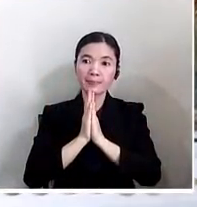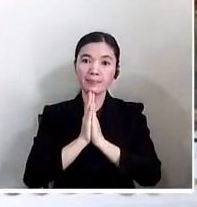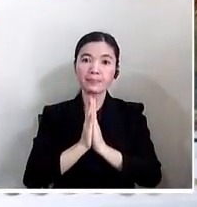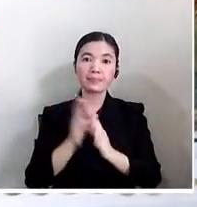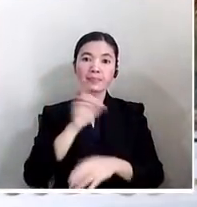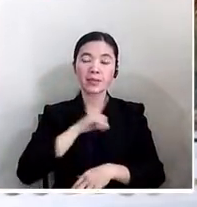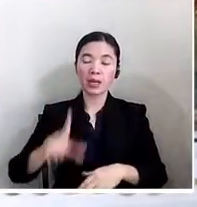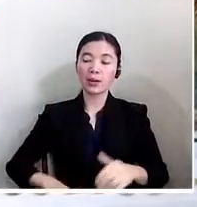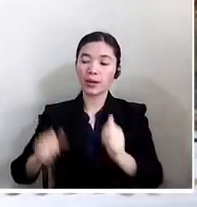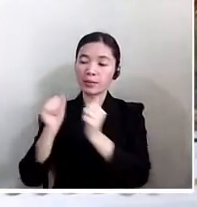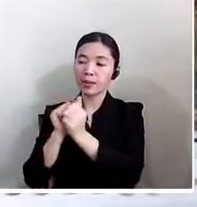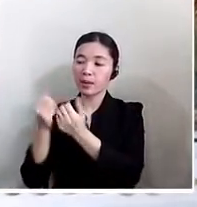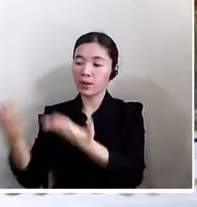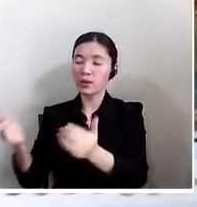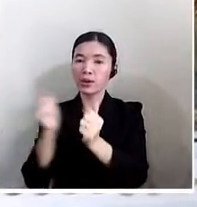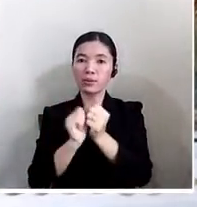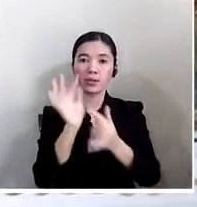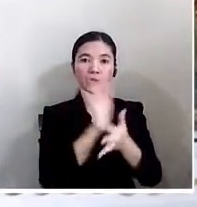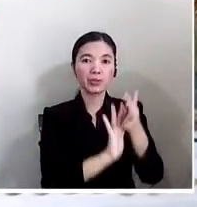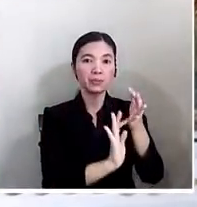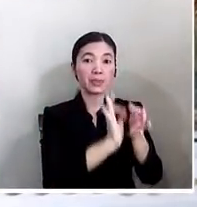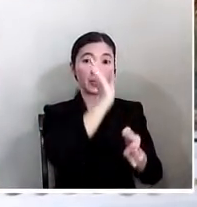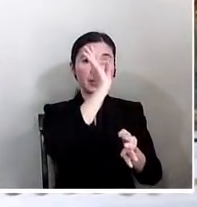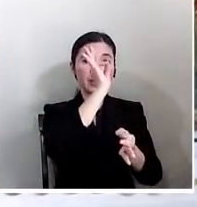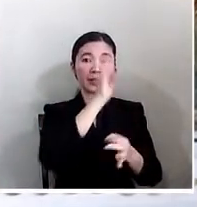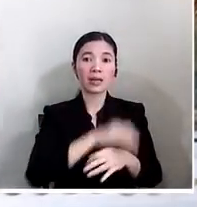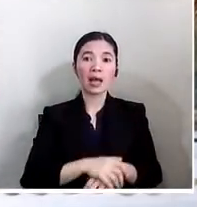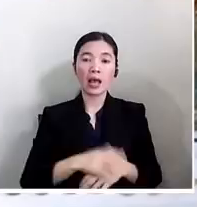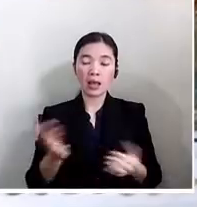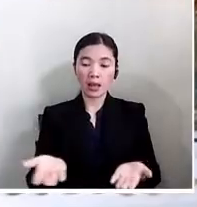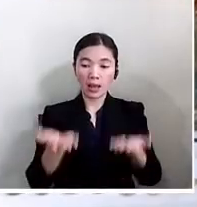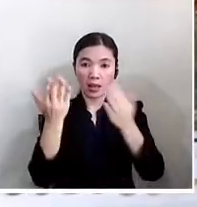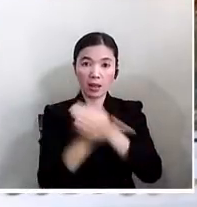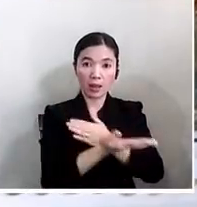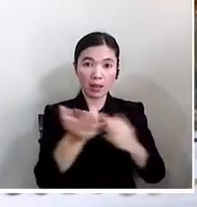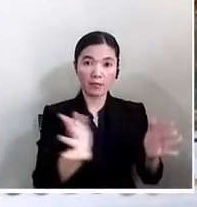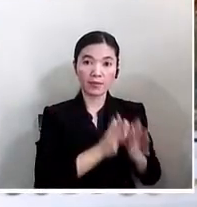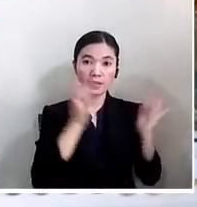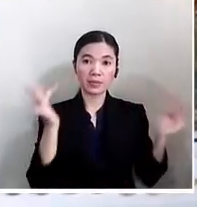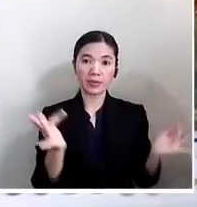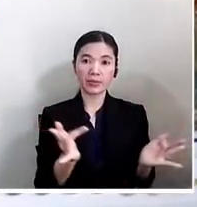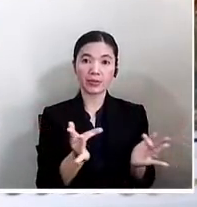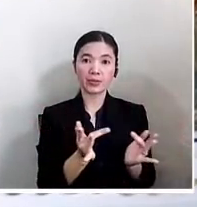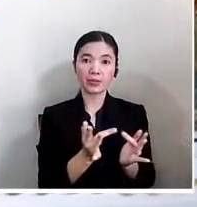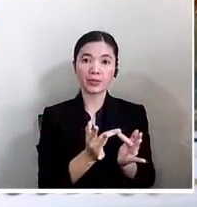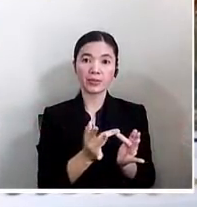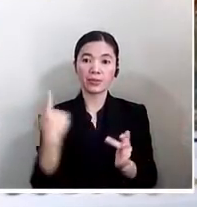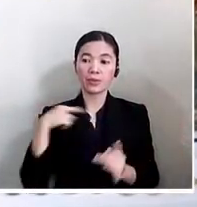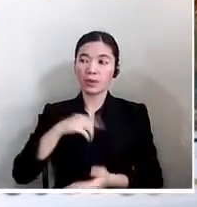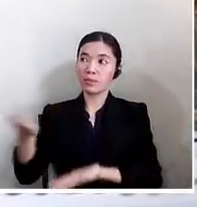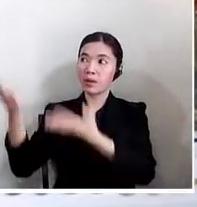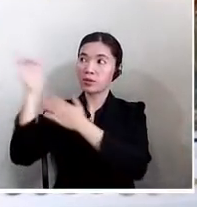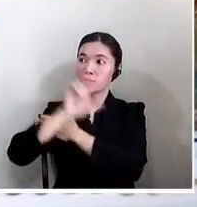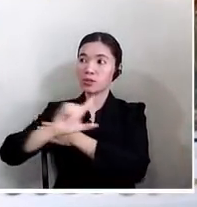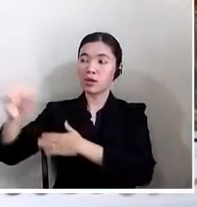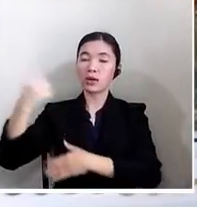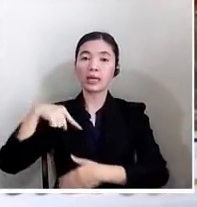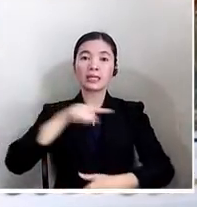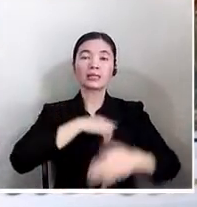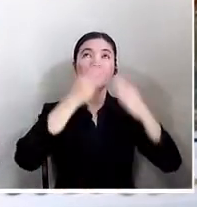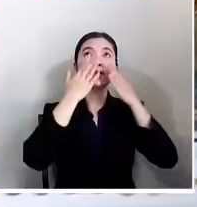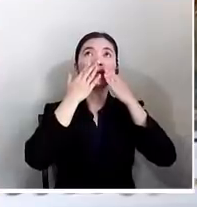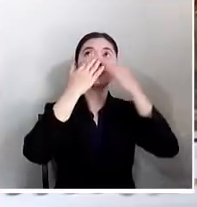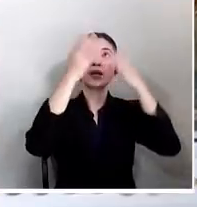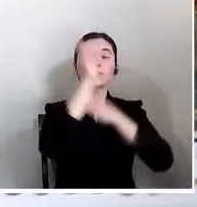with you. And with your spirit. Lift up your hearts. We lift them up to the Lord. Let us give thanks to the Lord our God. It